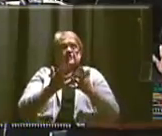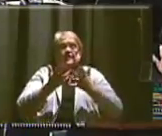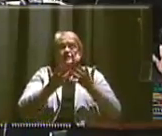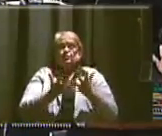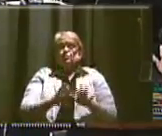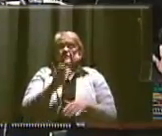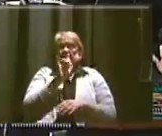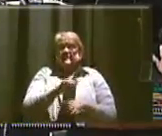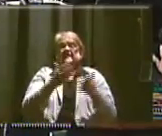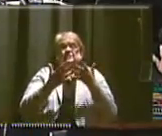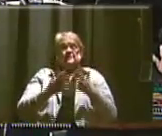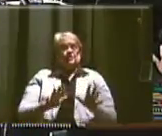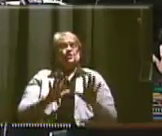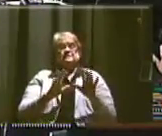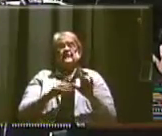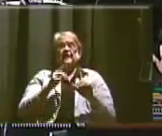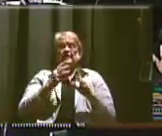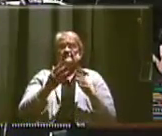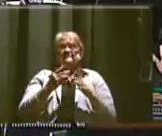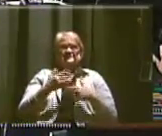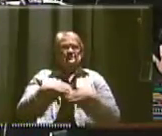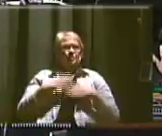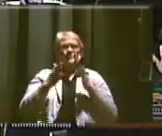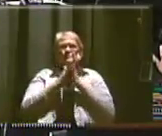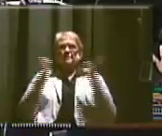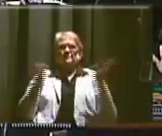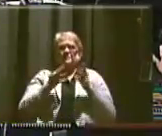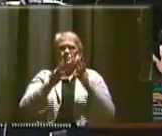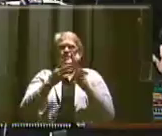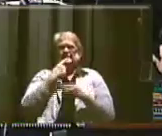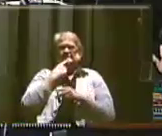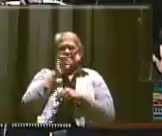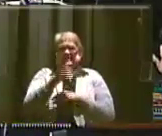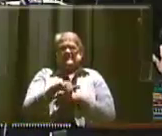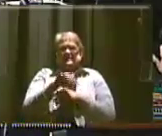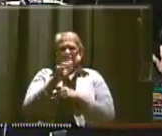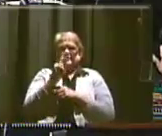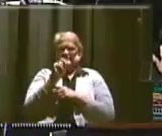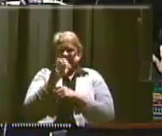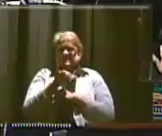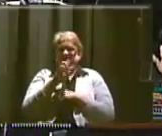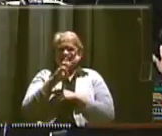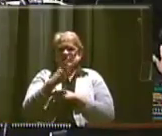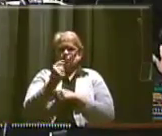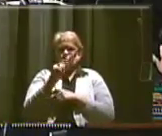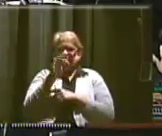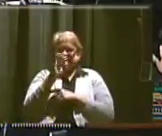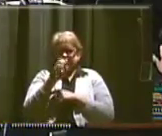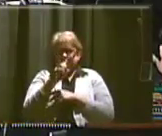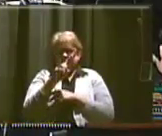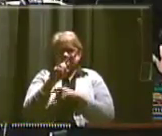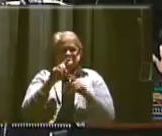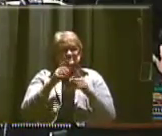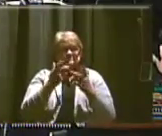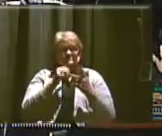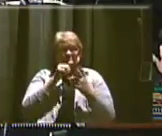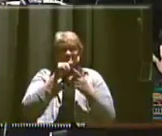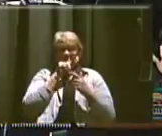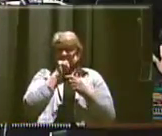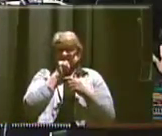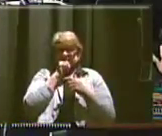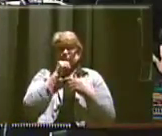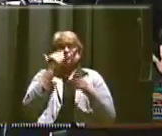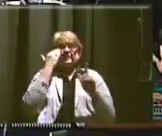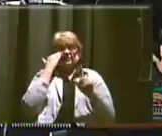is the only public way I can figure out how to get that into some record somewhere of knowing that this guy is not invisible. This guy